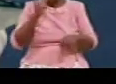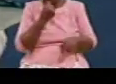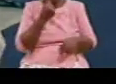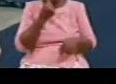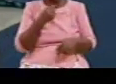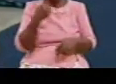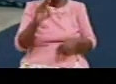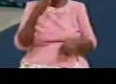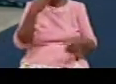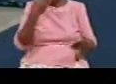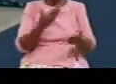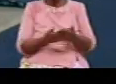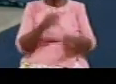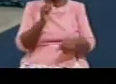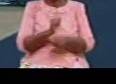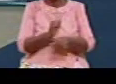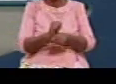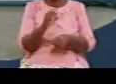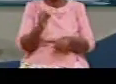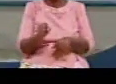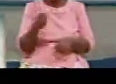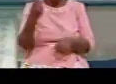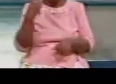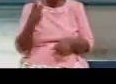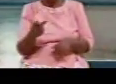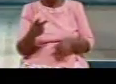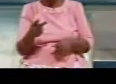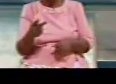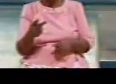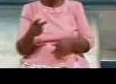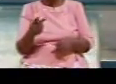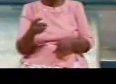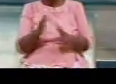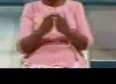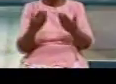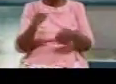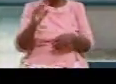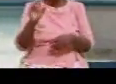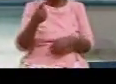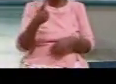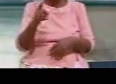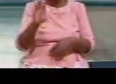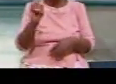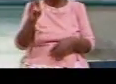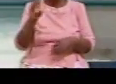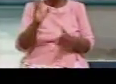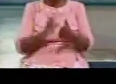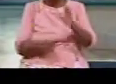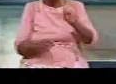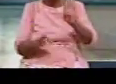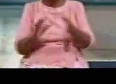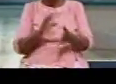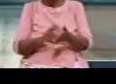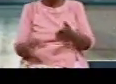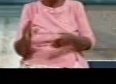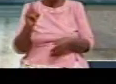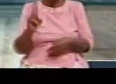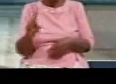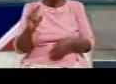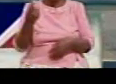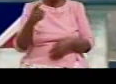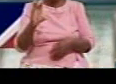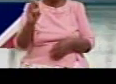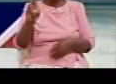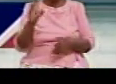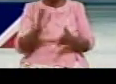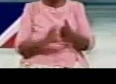of good works. We're looking at 1 Corinthians chapter 4. I'm reading from verse 1. 1 Corinthians